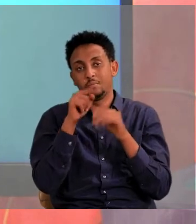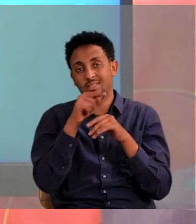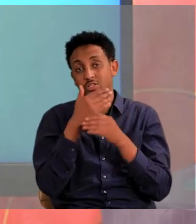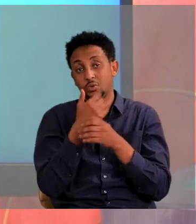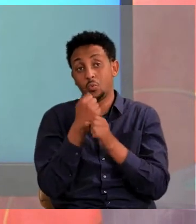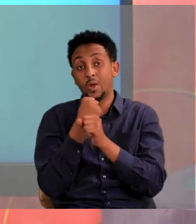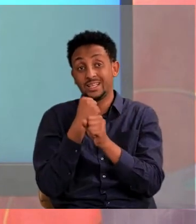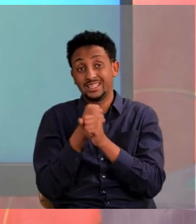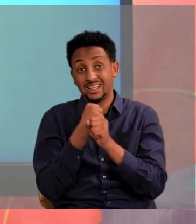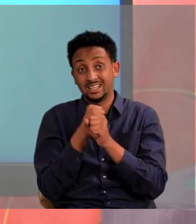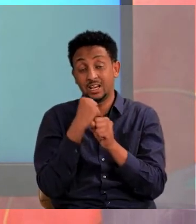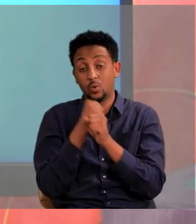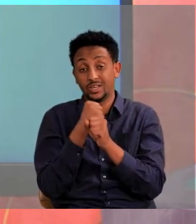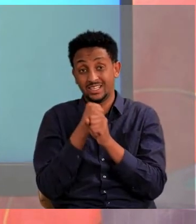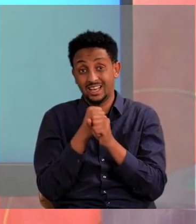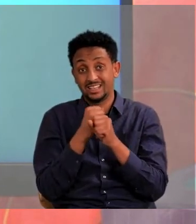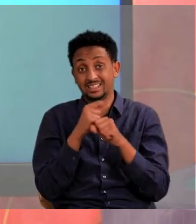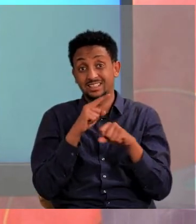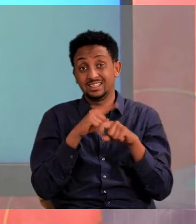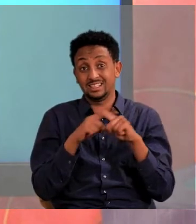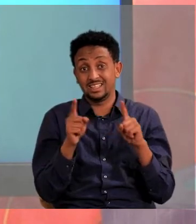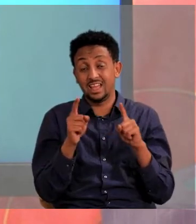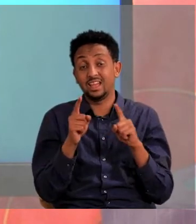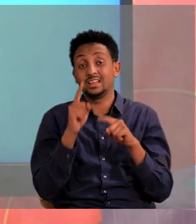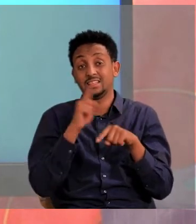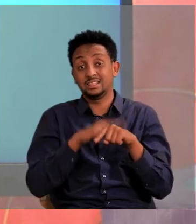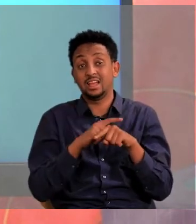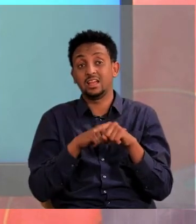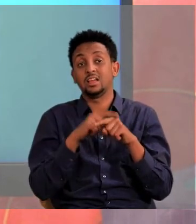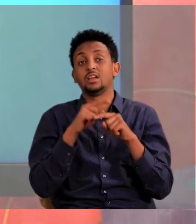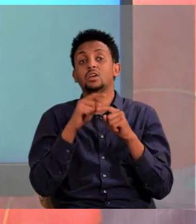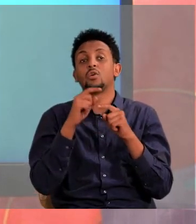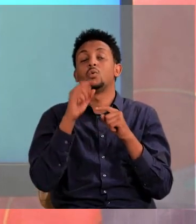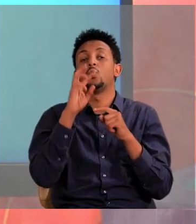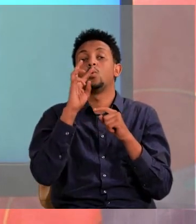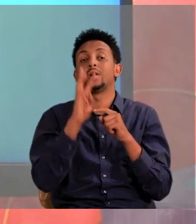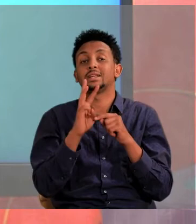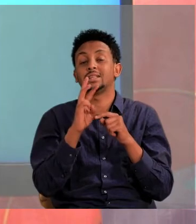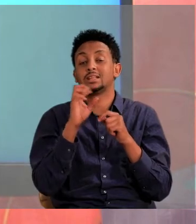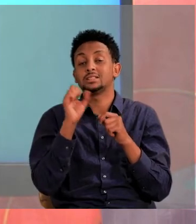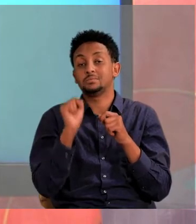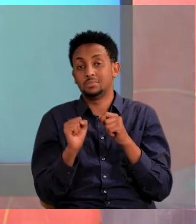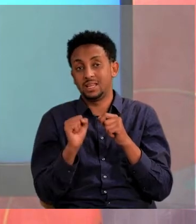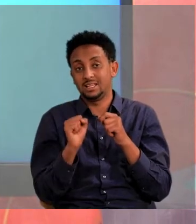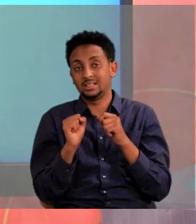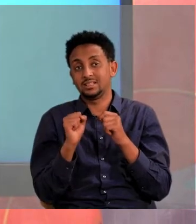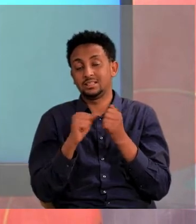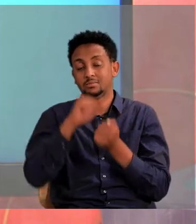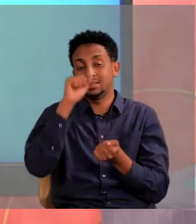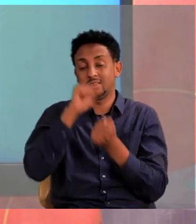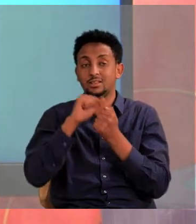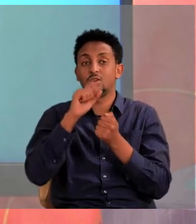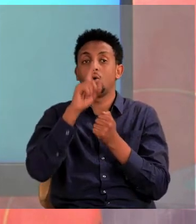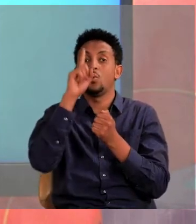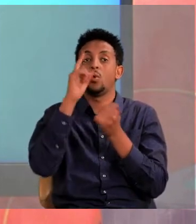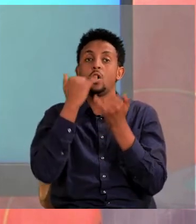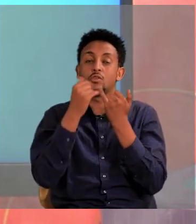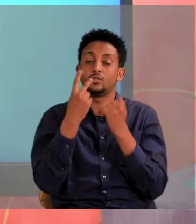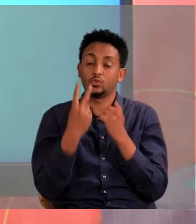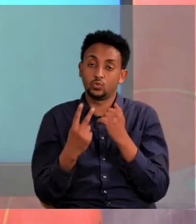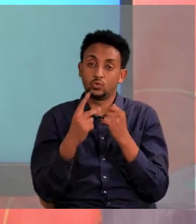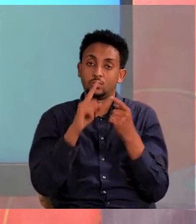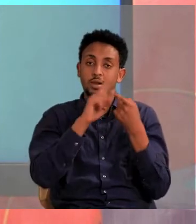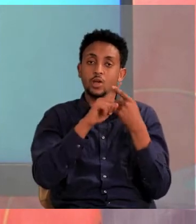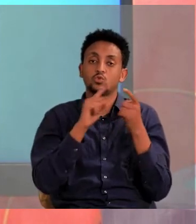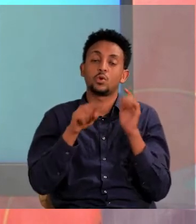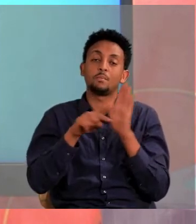For a work done to be work done by the spring can be given as 1 over 2 kx